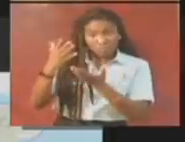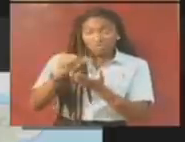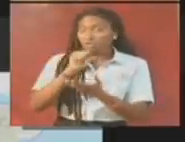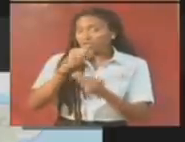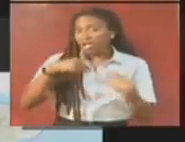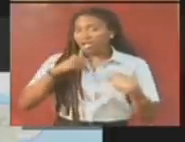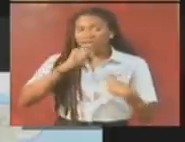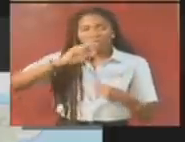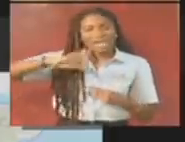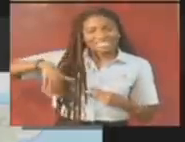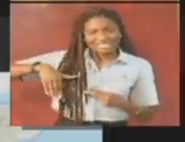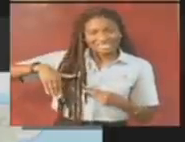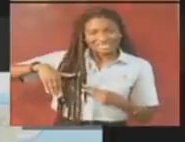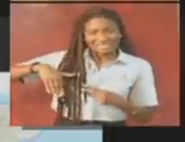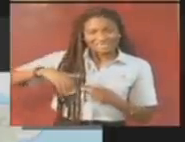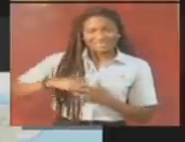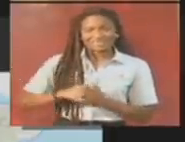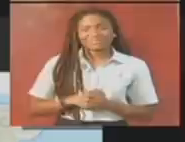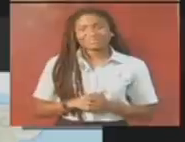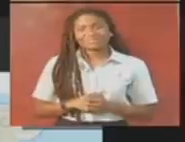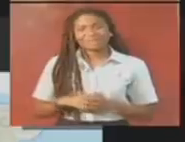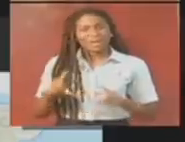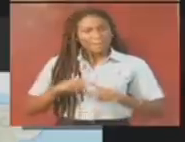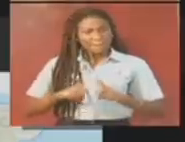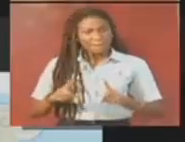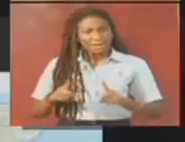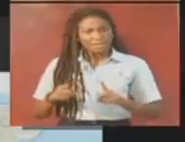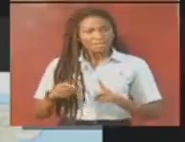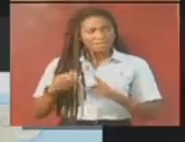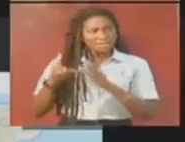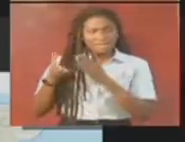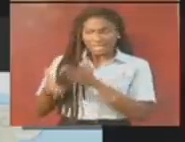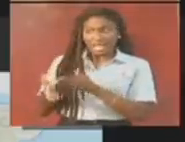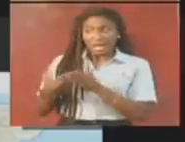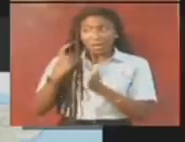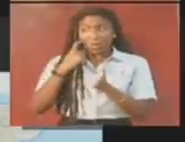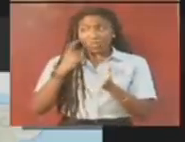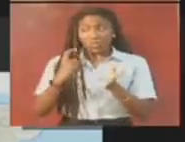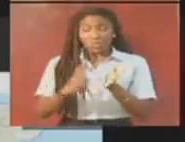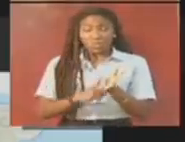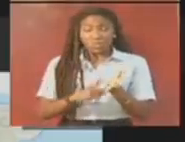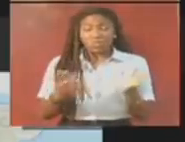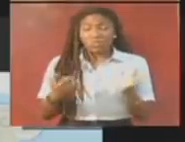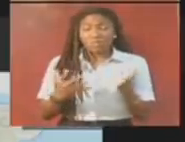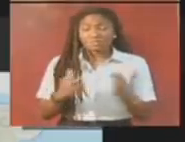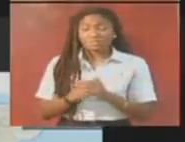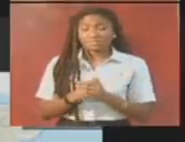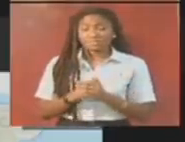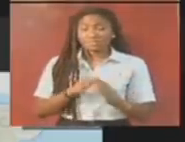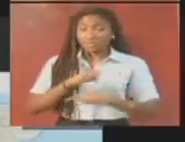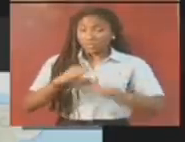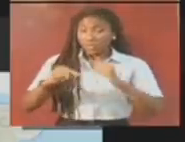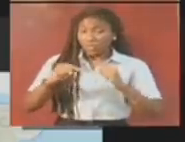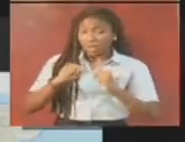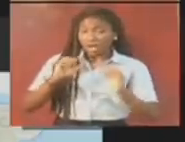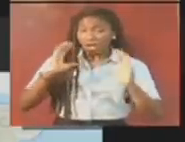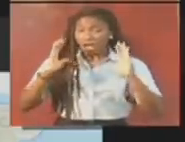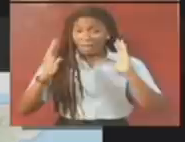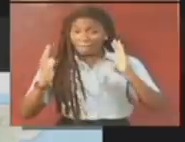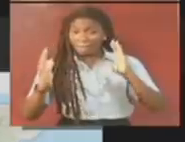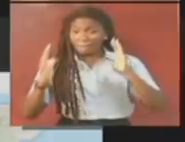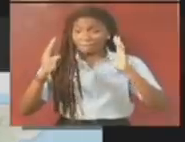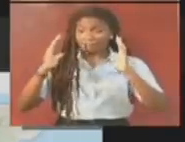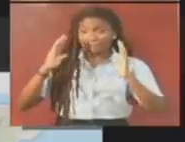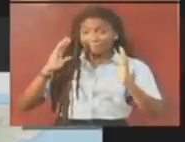recorded during that particular week. But what we note here quite clearly is that the spread of cases, when compared to the first map, which we looked at a short